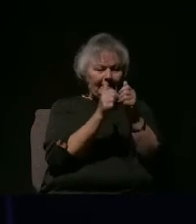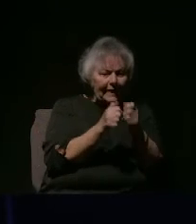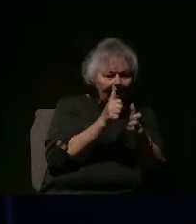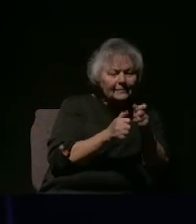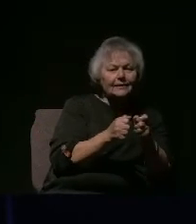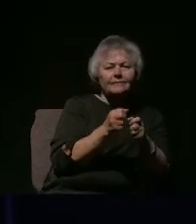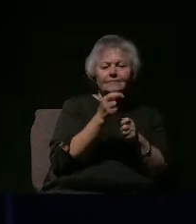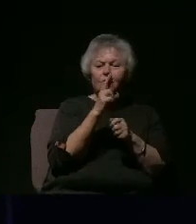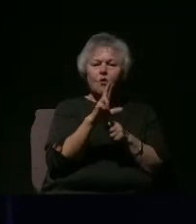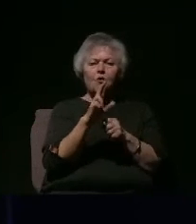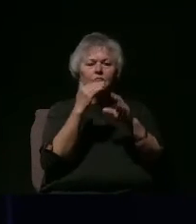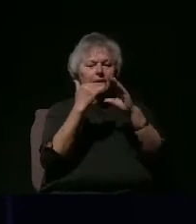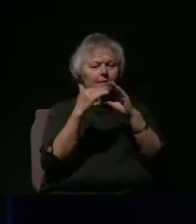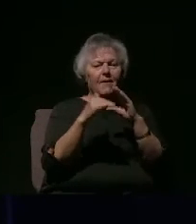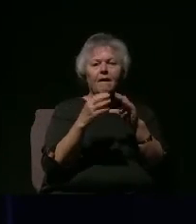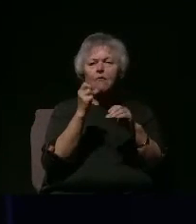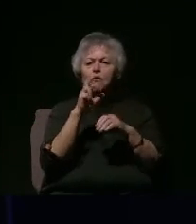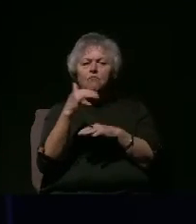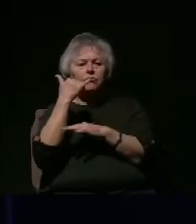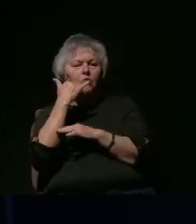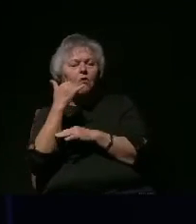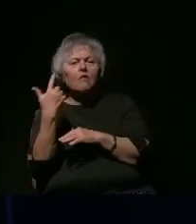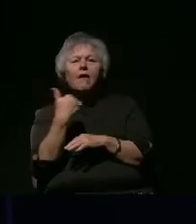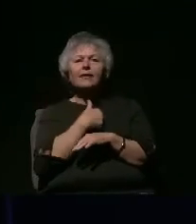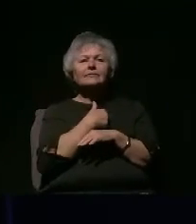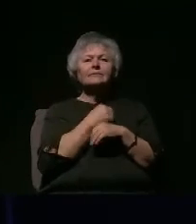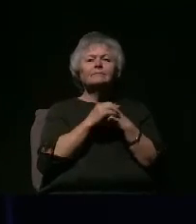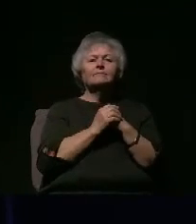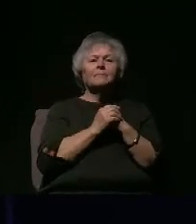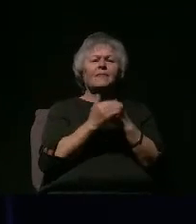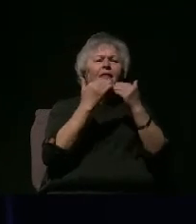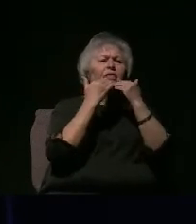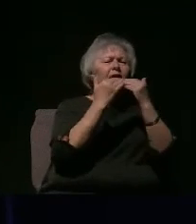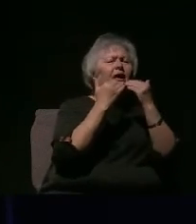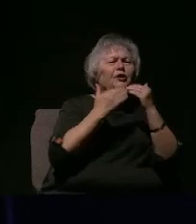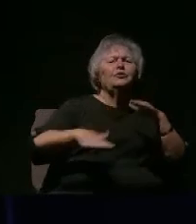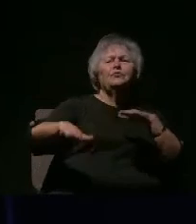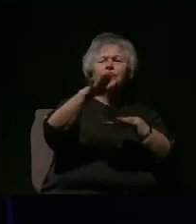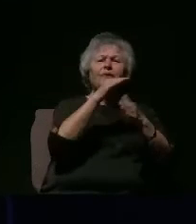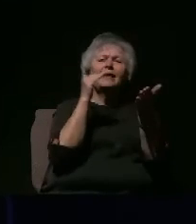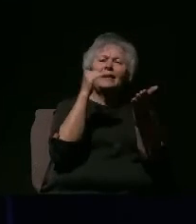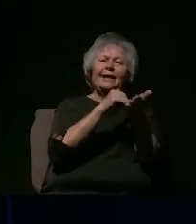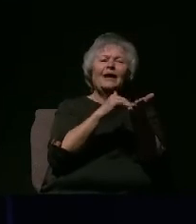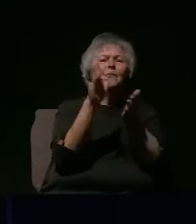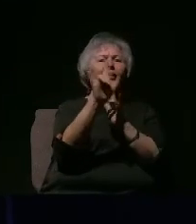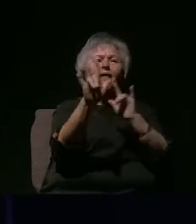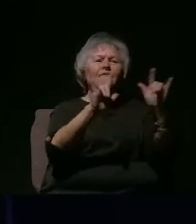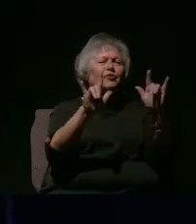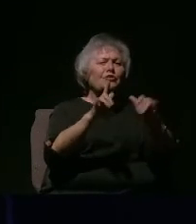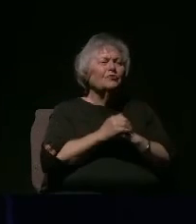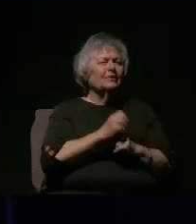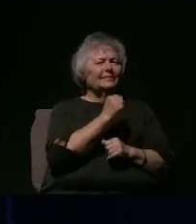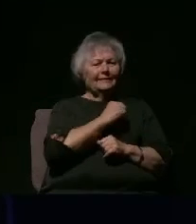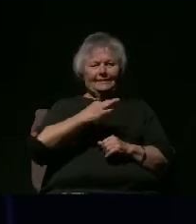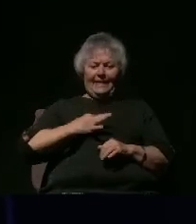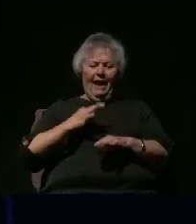send us a message, please reach out to us. And I just want to thank you again and let everybody know we love you. The staff and the